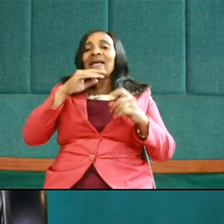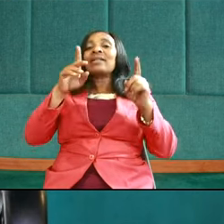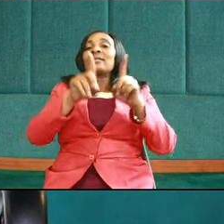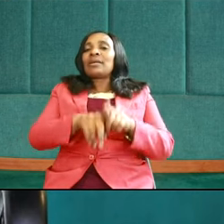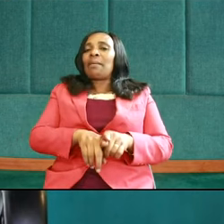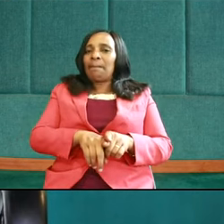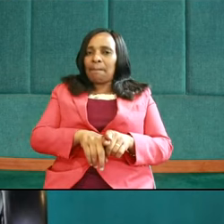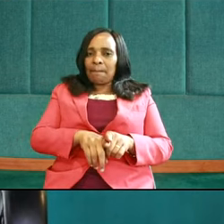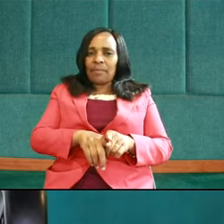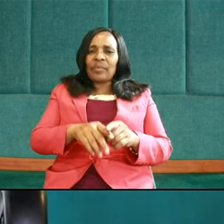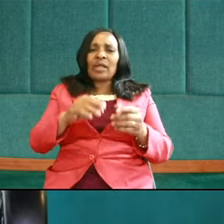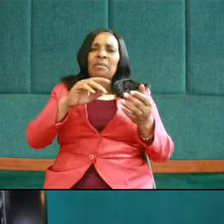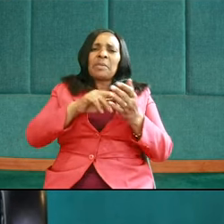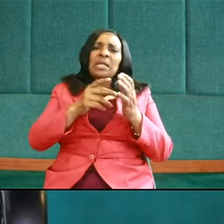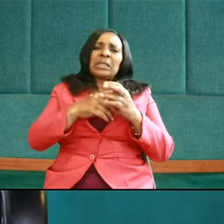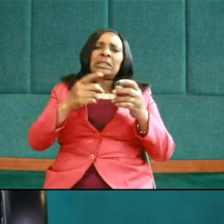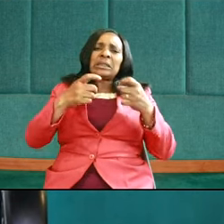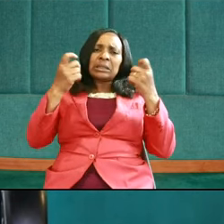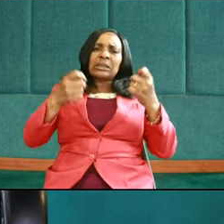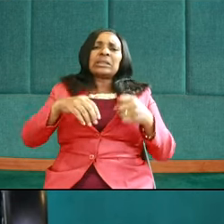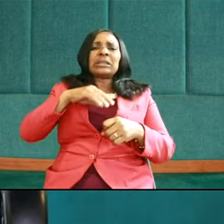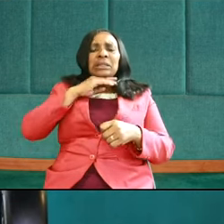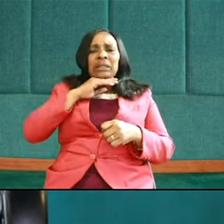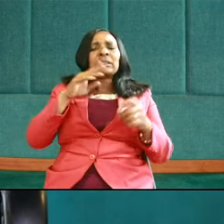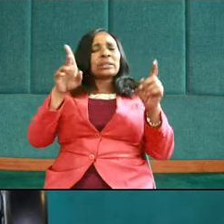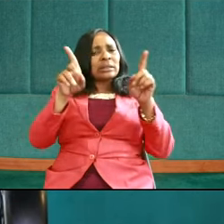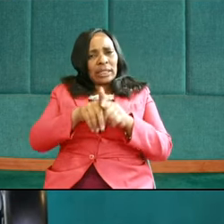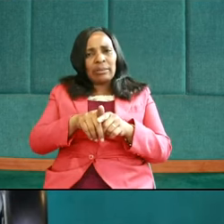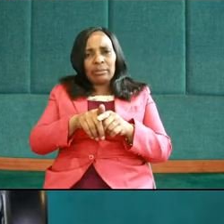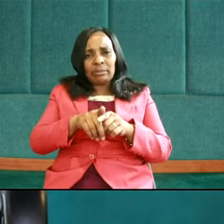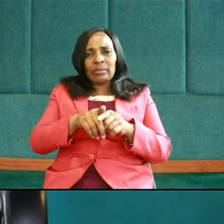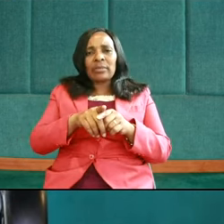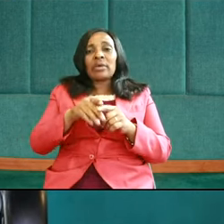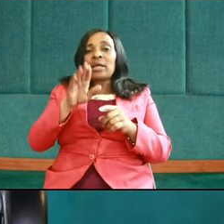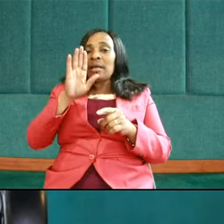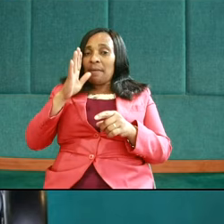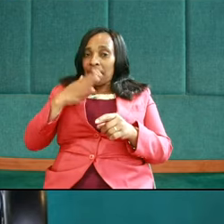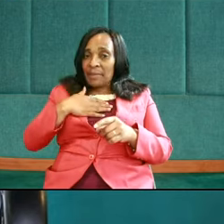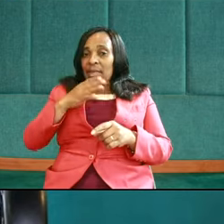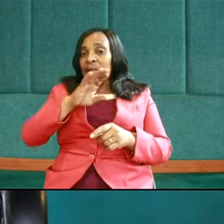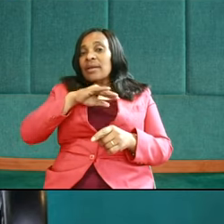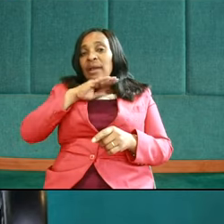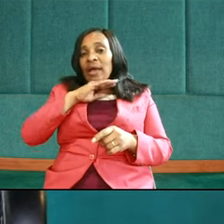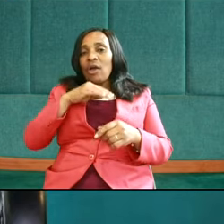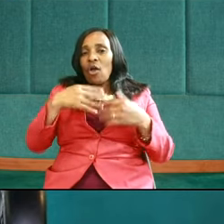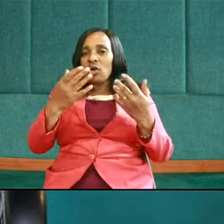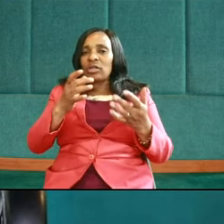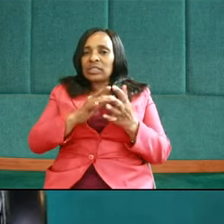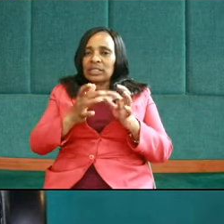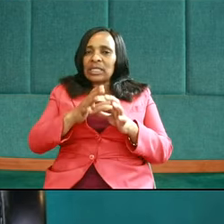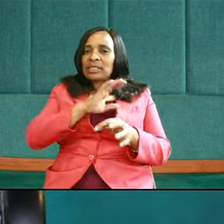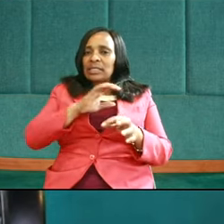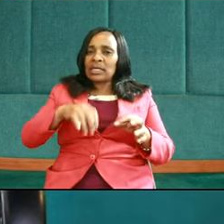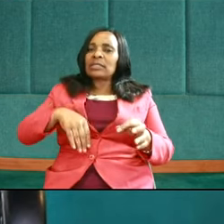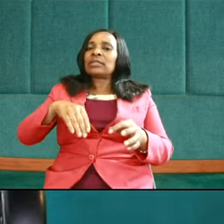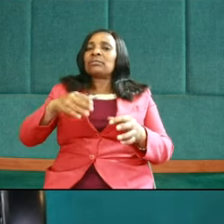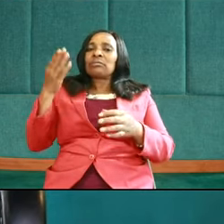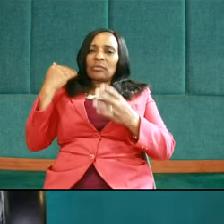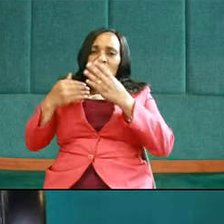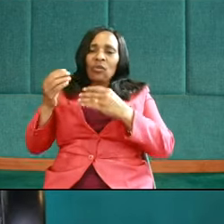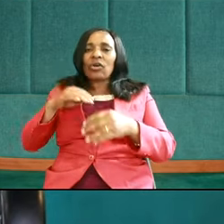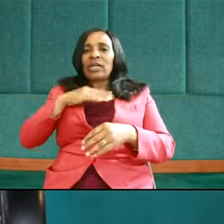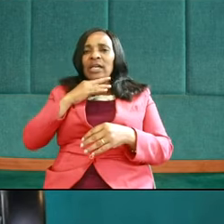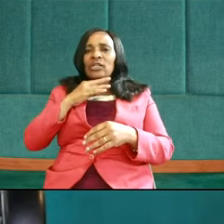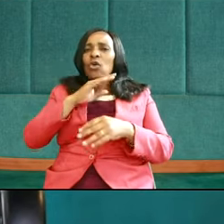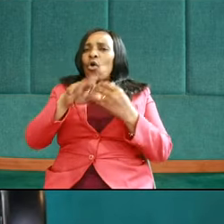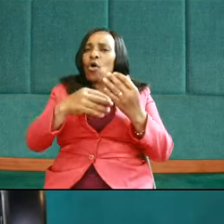So sin is a disease that we either die or it's Christ that dies. So something that I pray that all Christians may